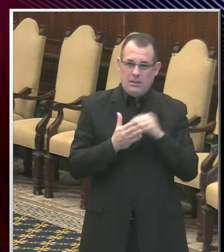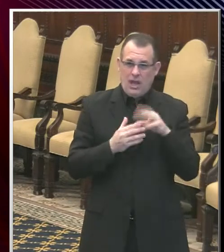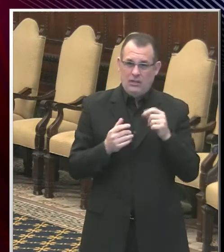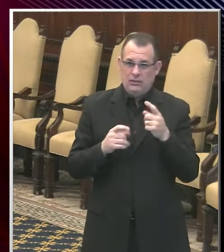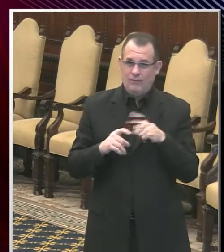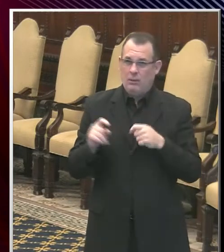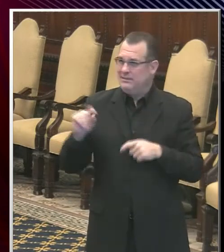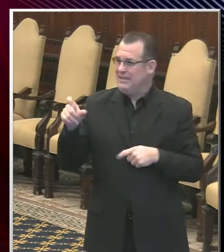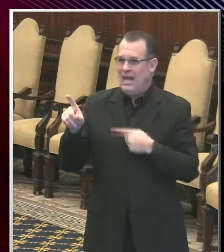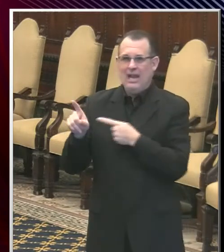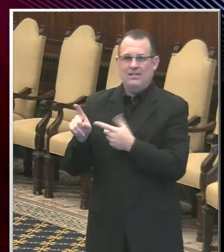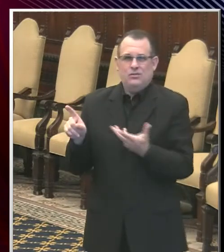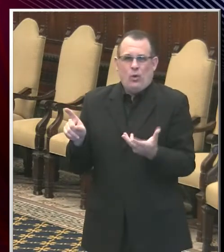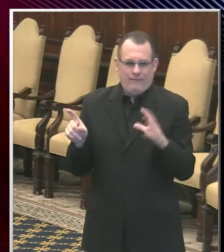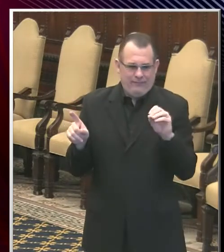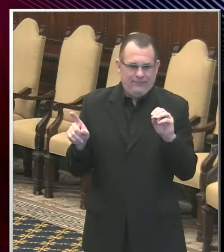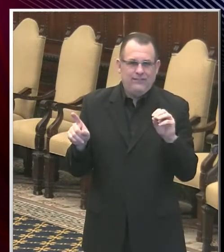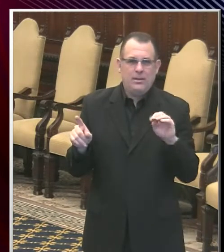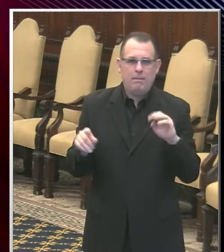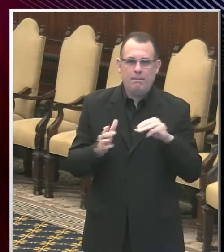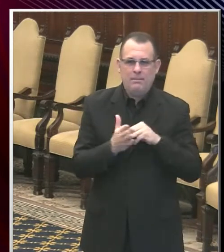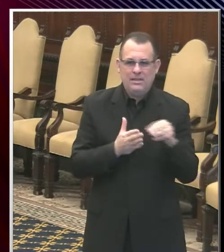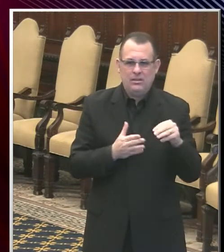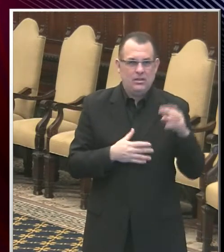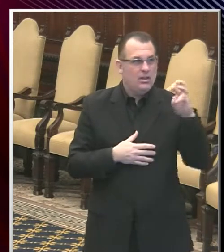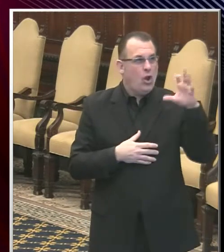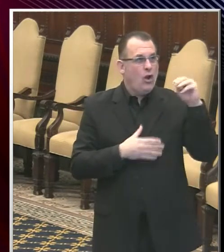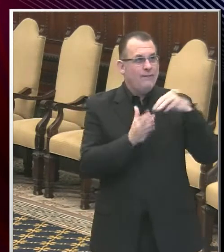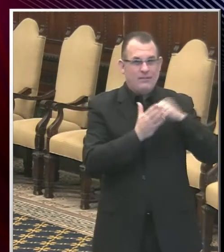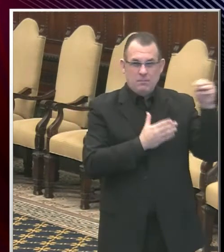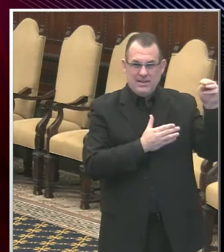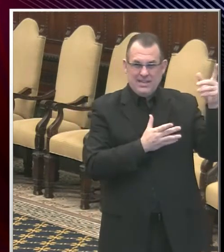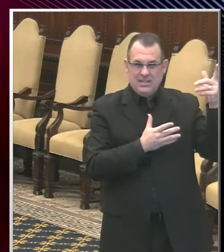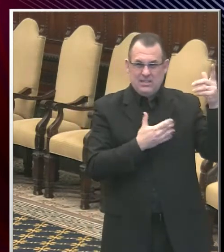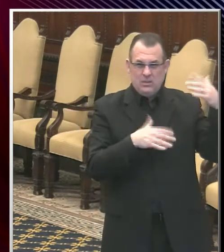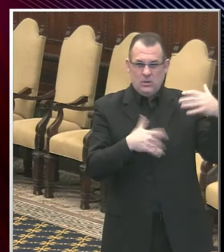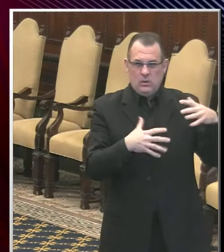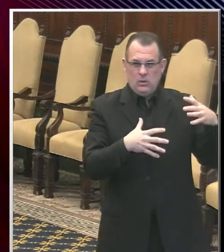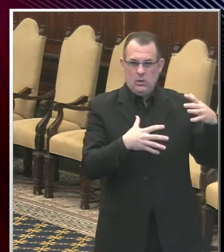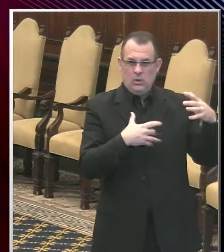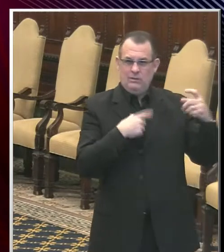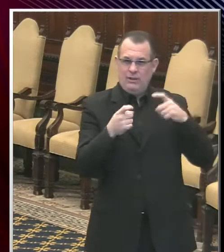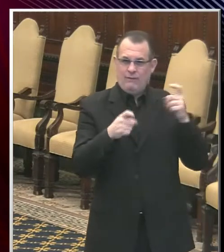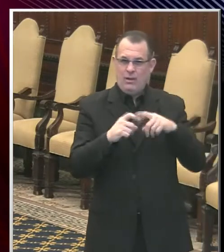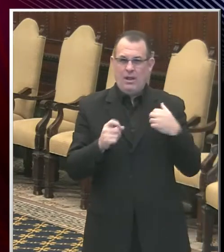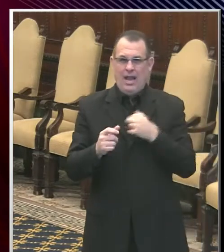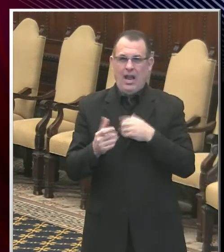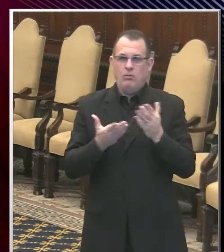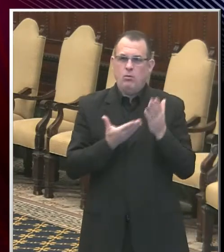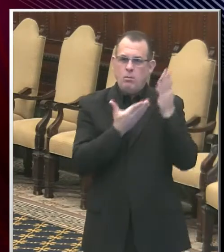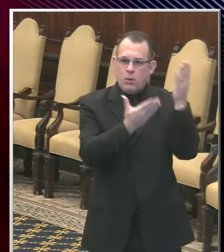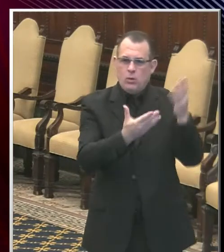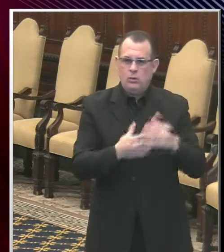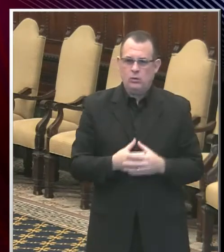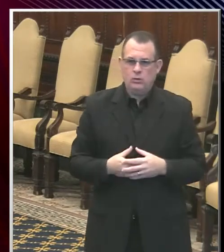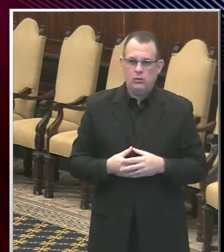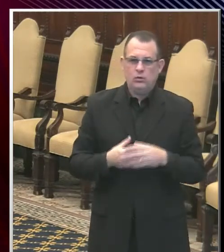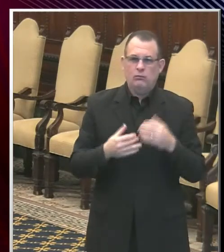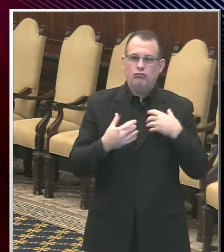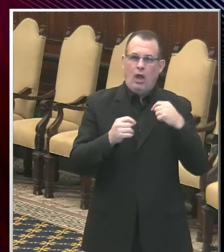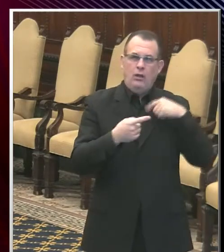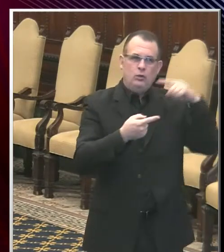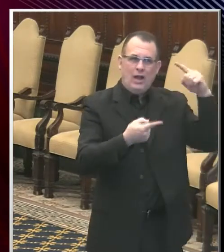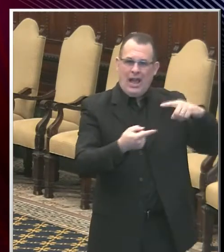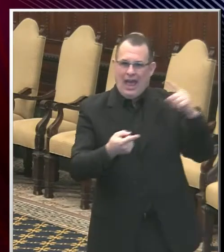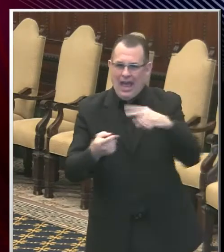So $600 million has been dealt with, at least from our proposal, through cuts and layoffs. So it